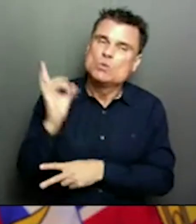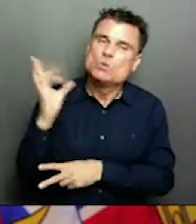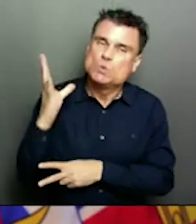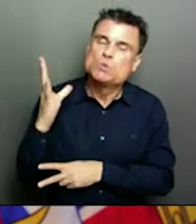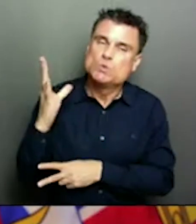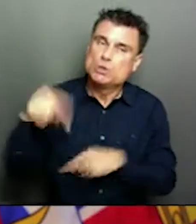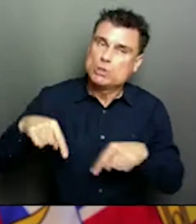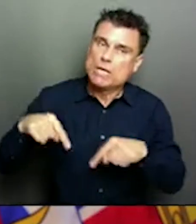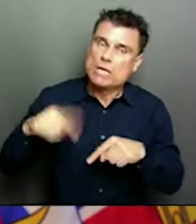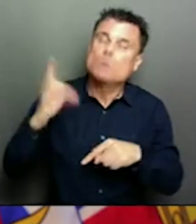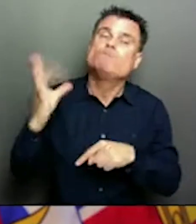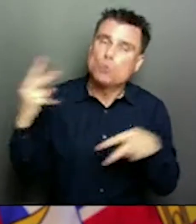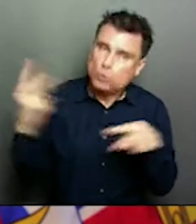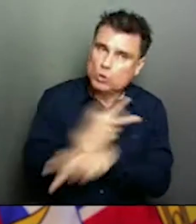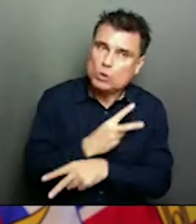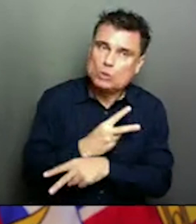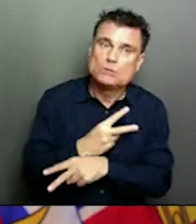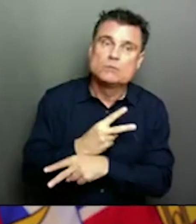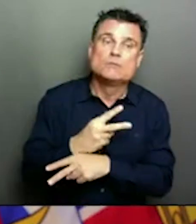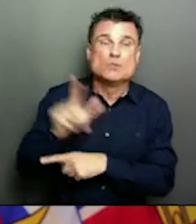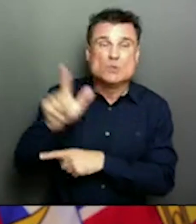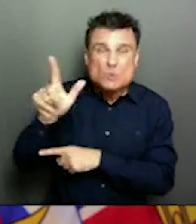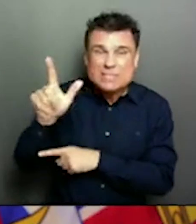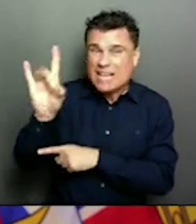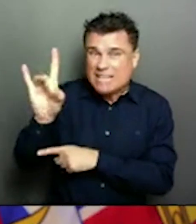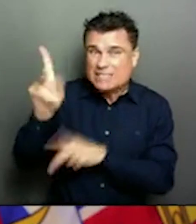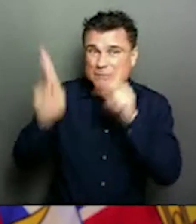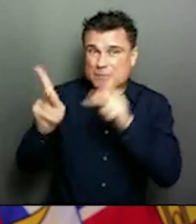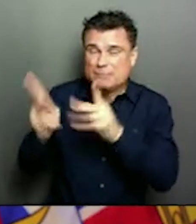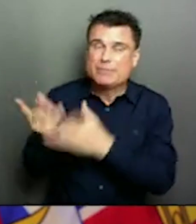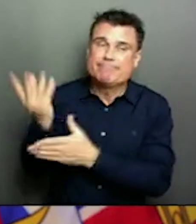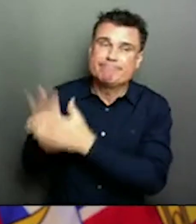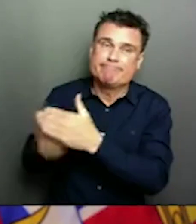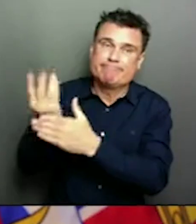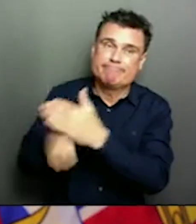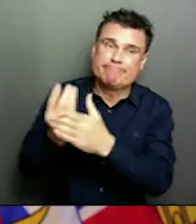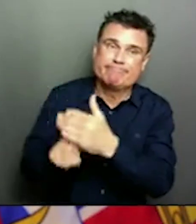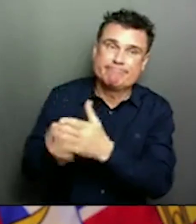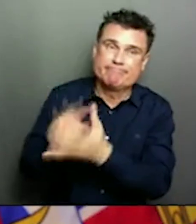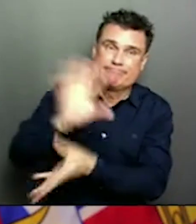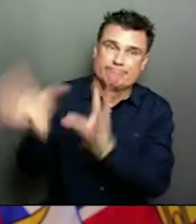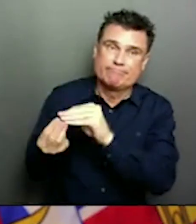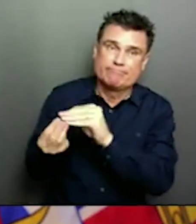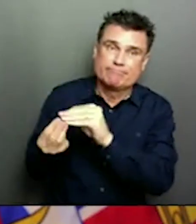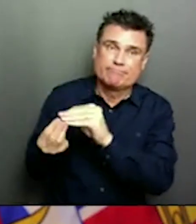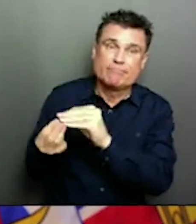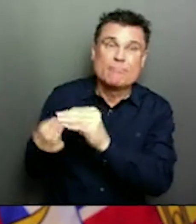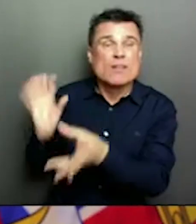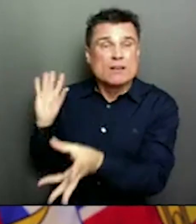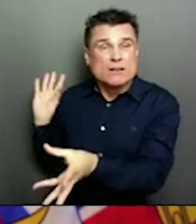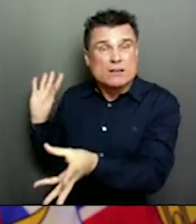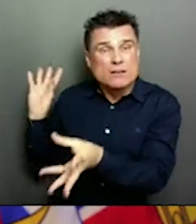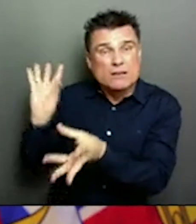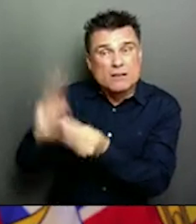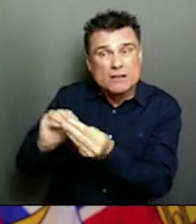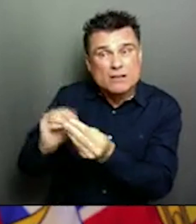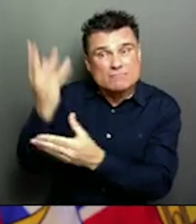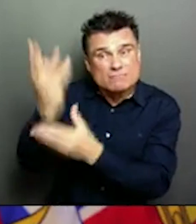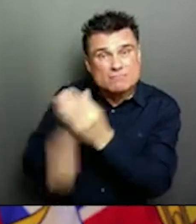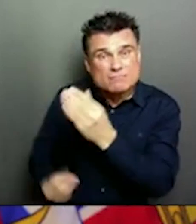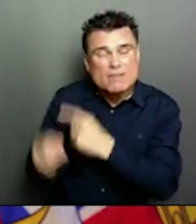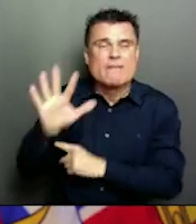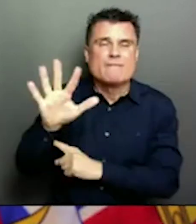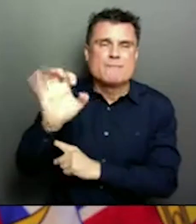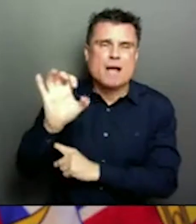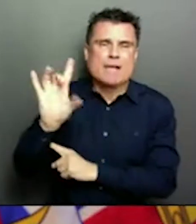from COVID-19, bringing the total number of people who've died in British Columbia to 587. And all but